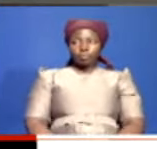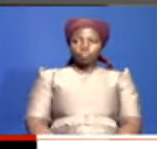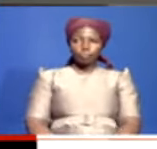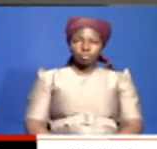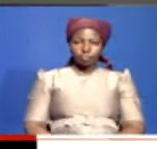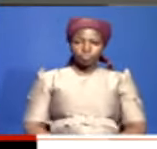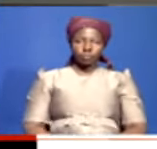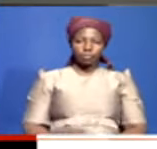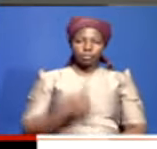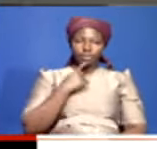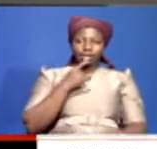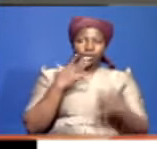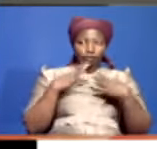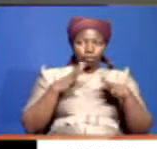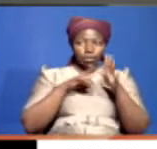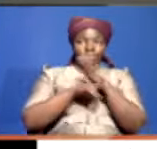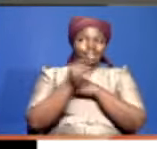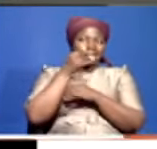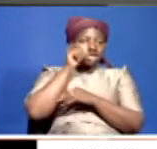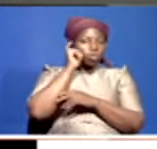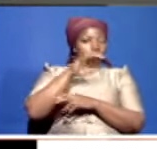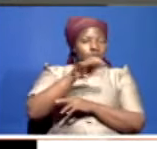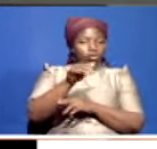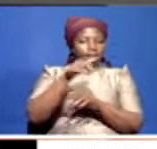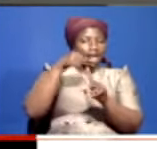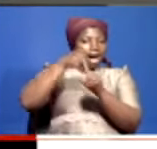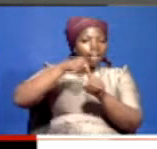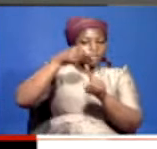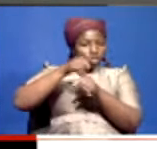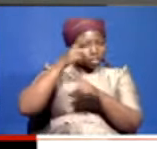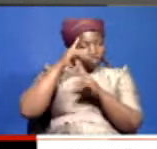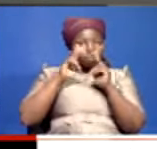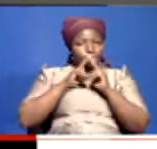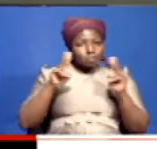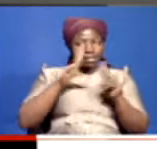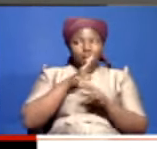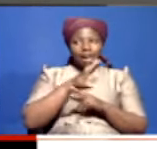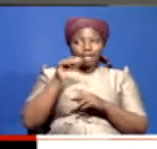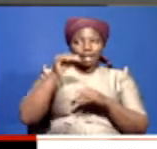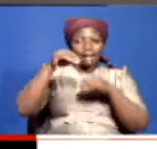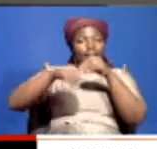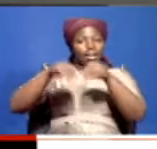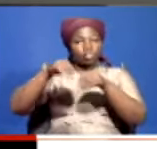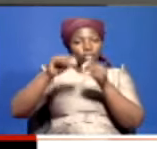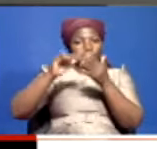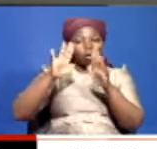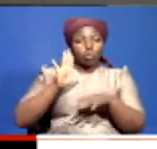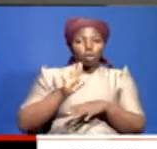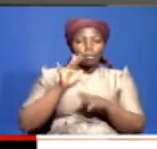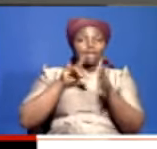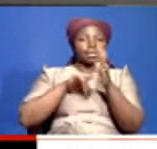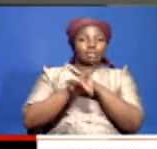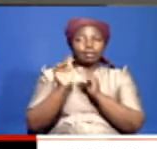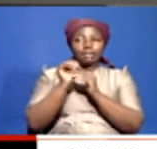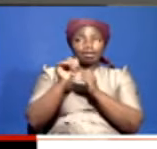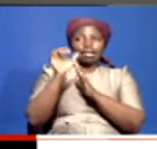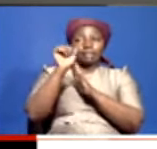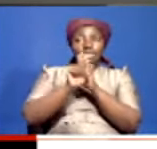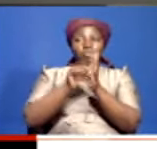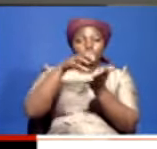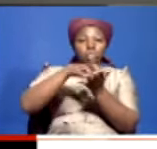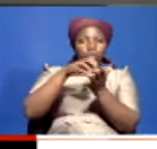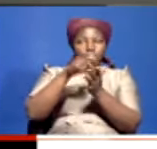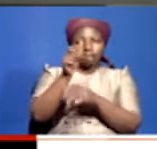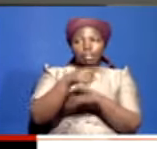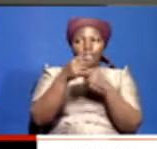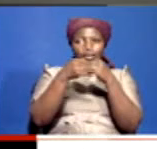Hundreds of residents in Isiolo County are advocating for peace and the election of more women to leadership positions in the August polls. The